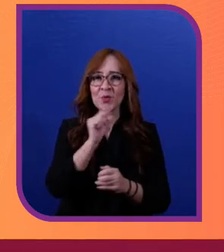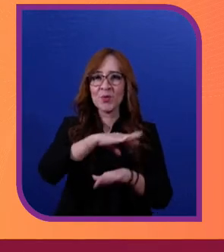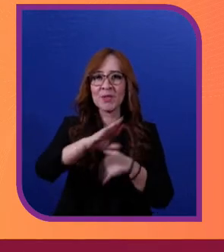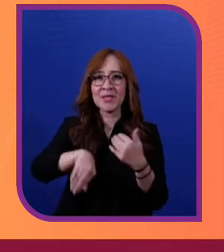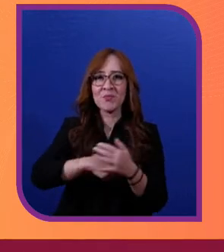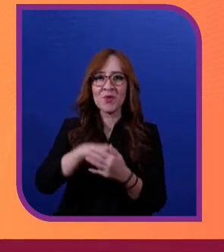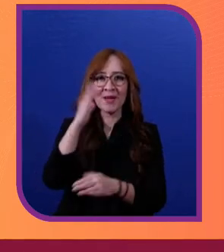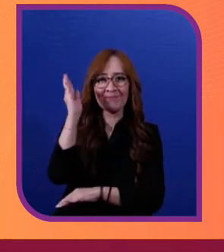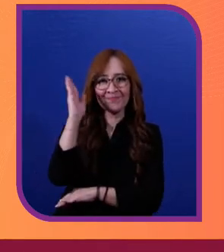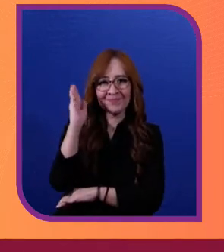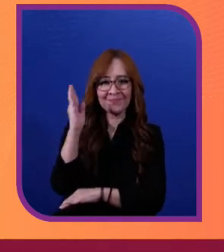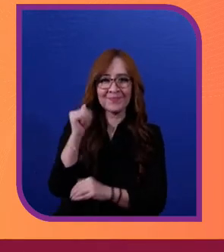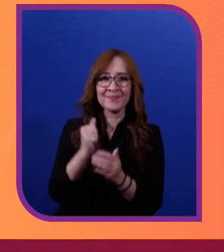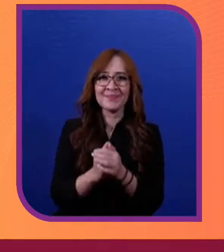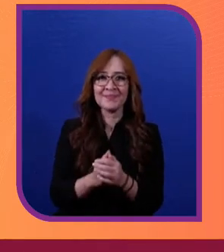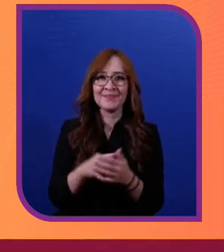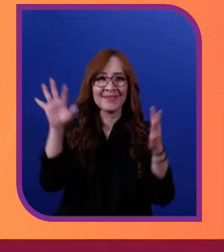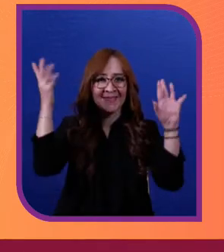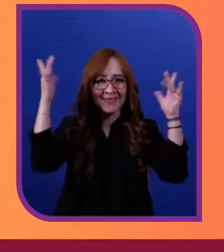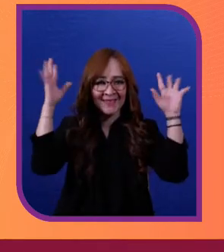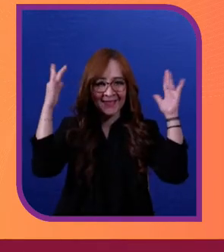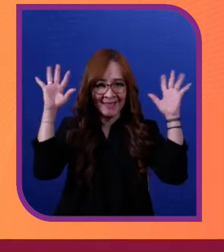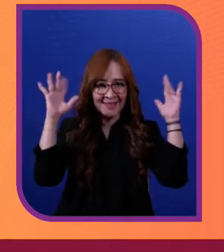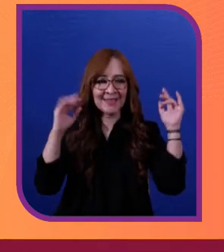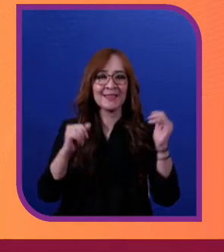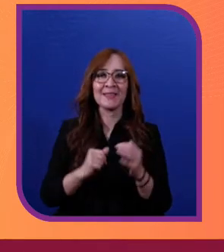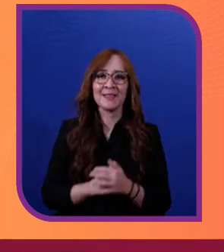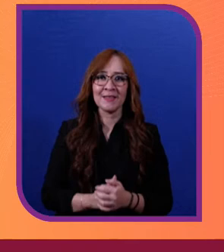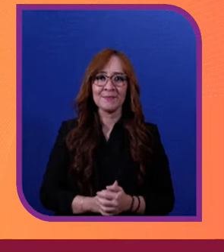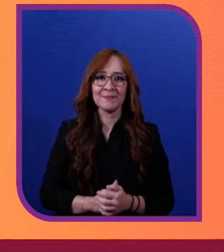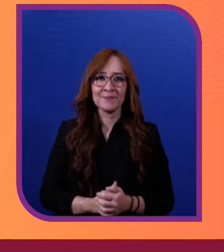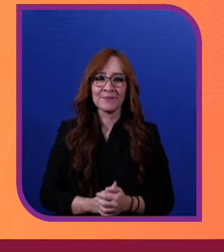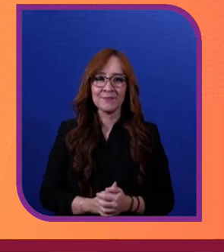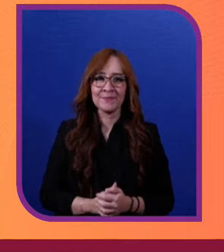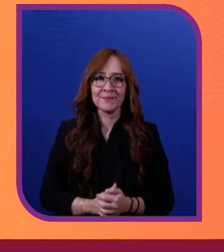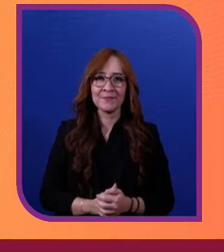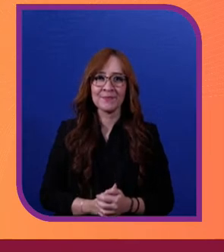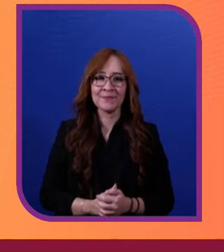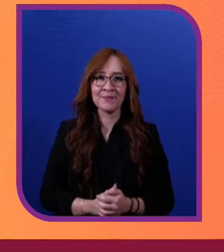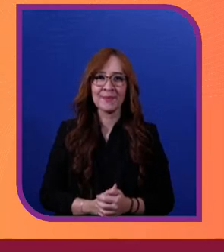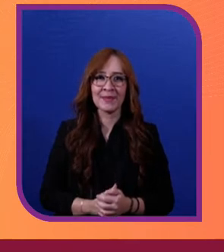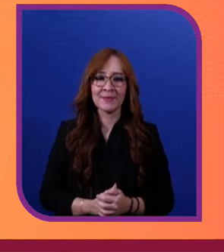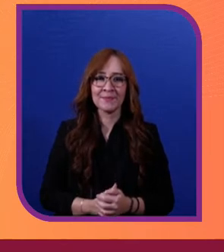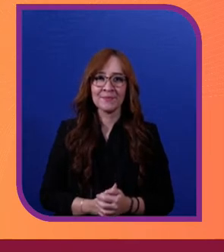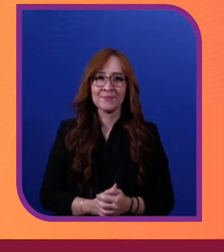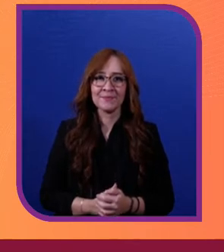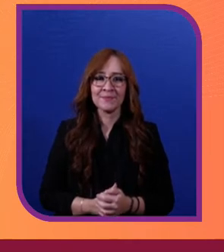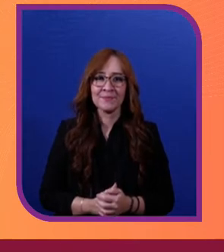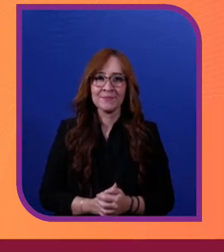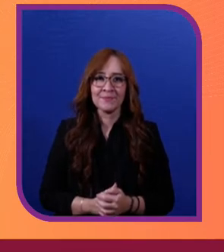enden white high over stok master of ceremony